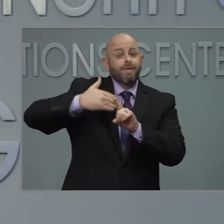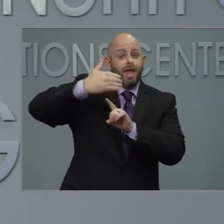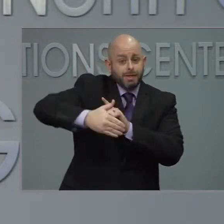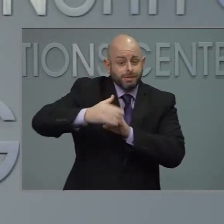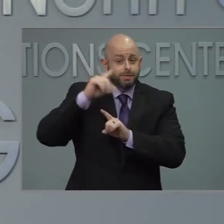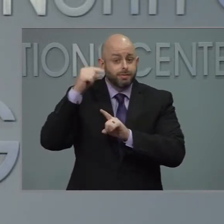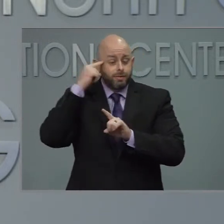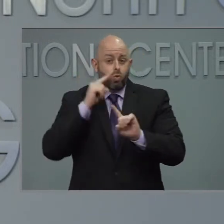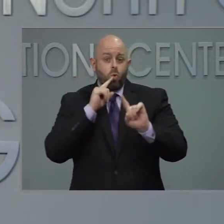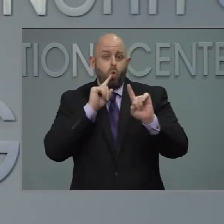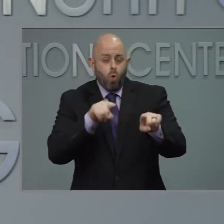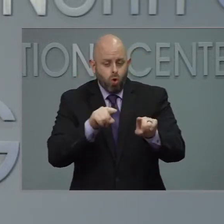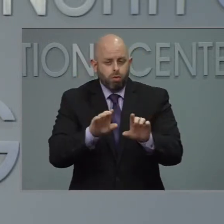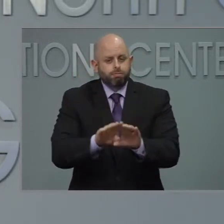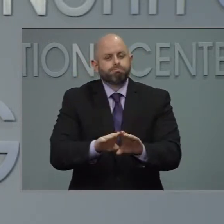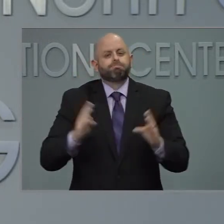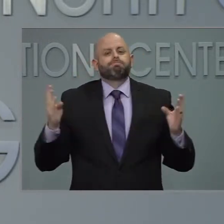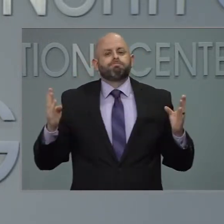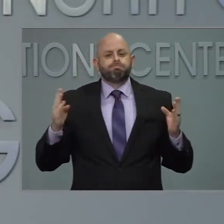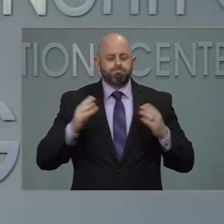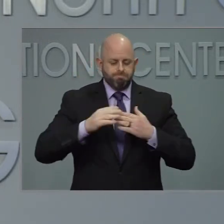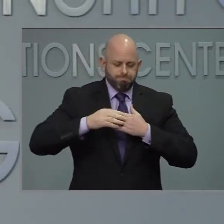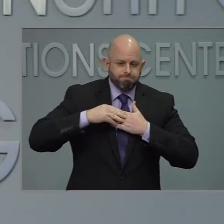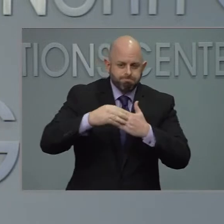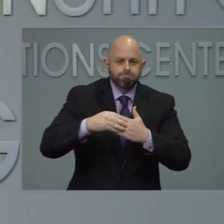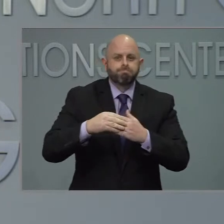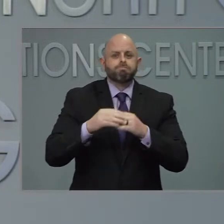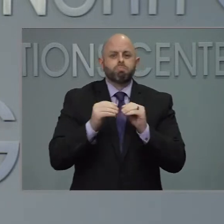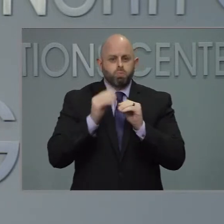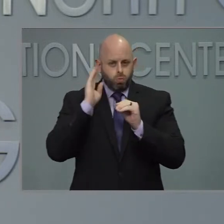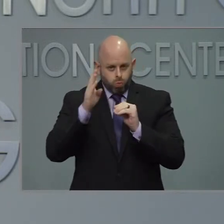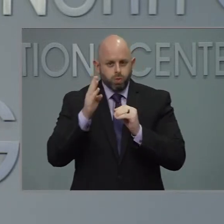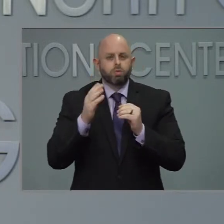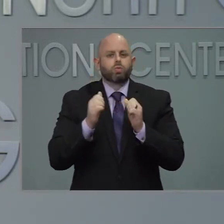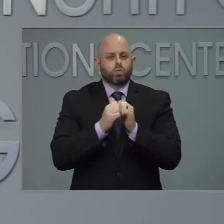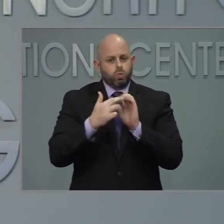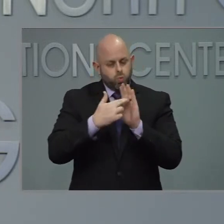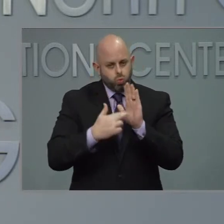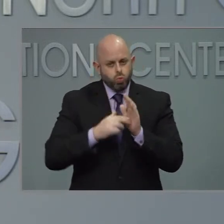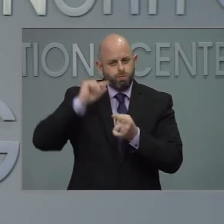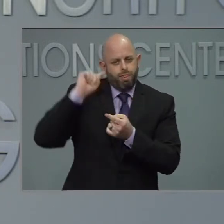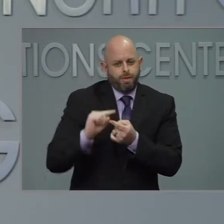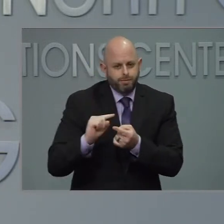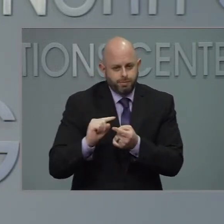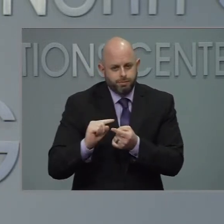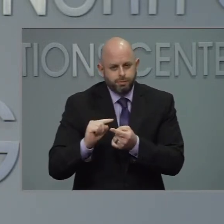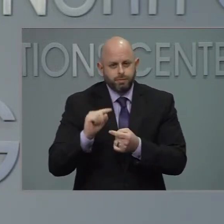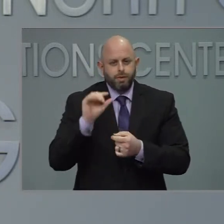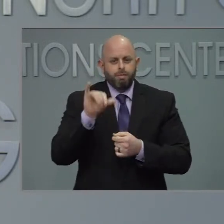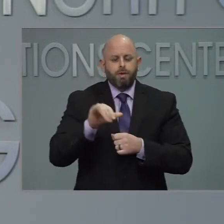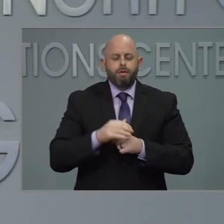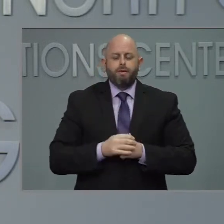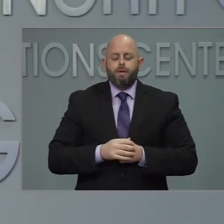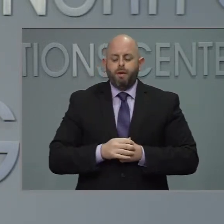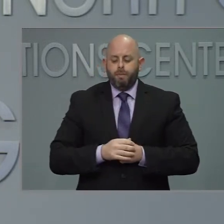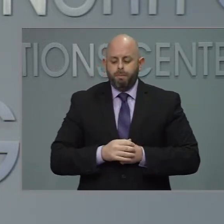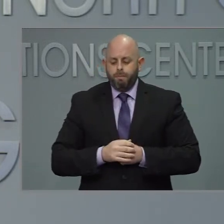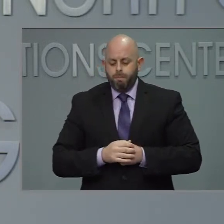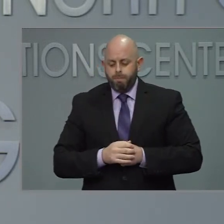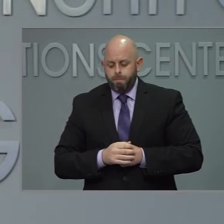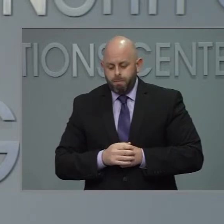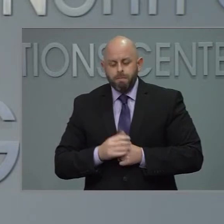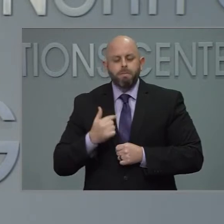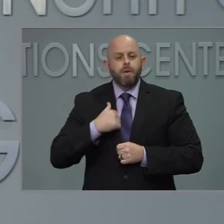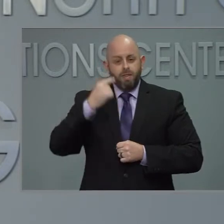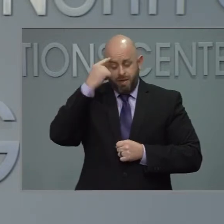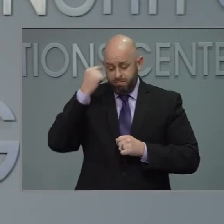could see additional easing of restrictions. I think the structure of how we have set out